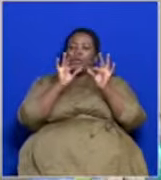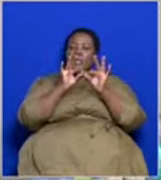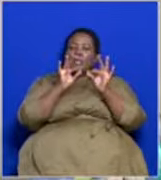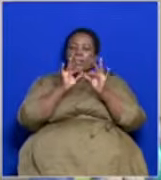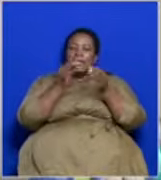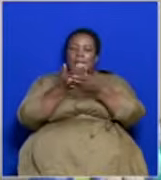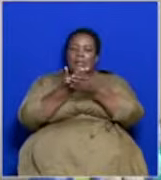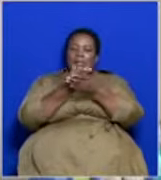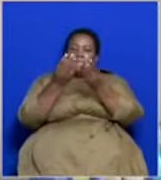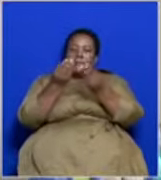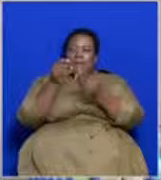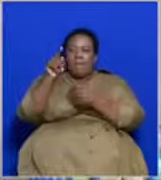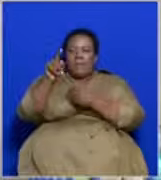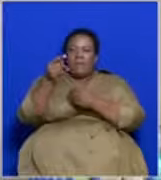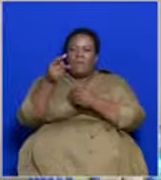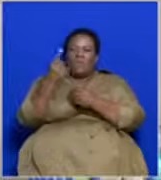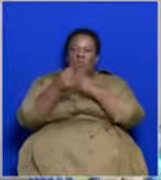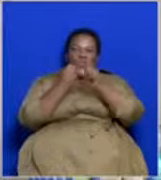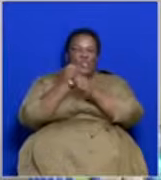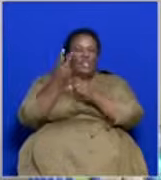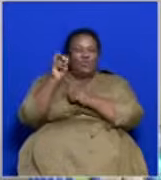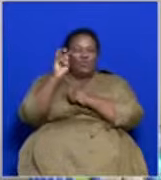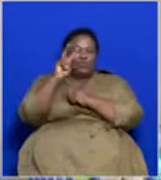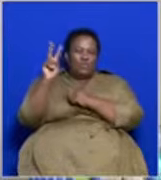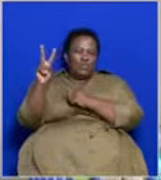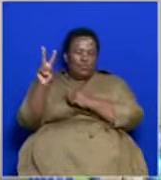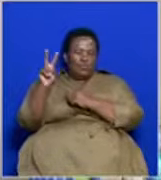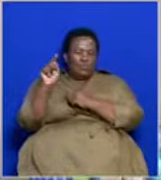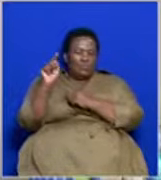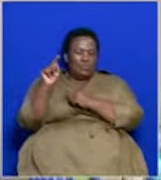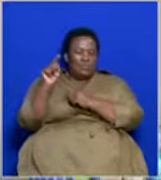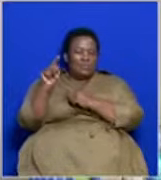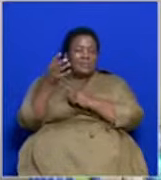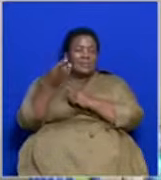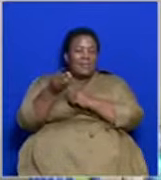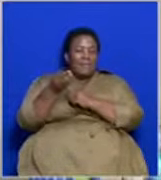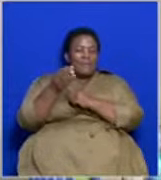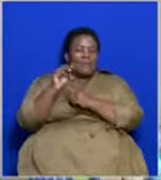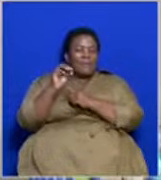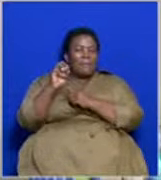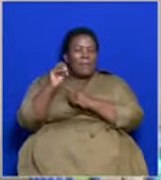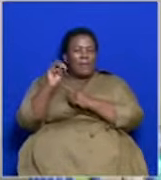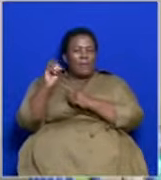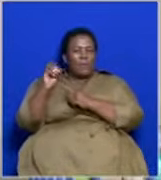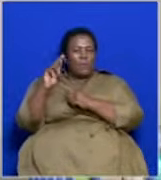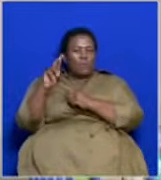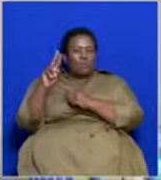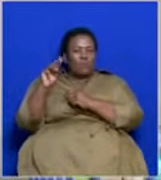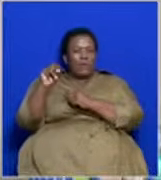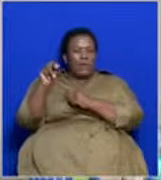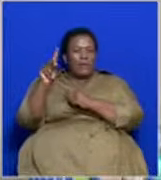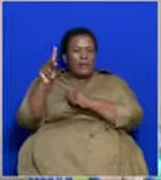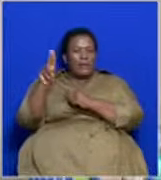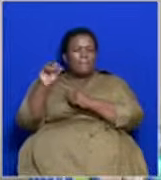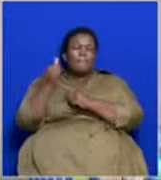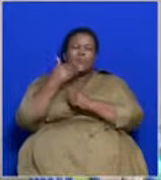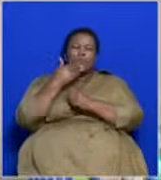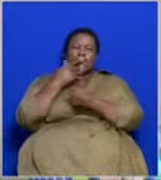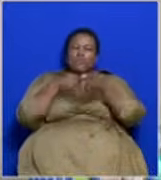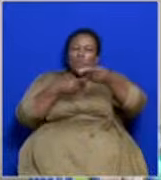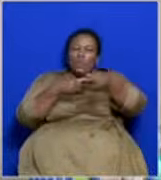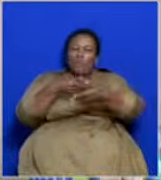215/07/2022, and it's just headed memorandum. What is this document? Who's the author of this document?